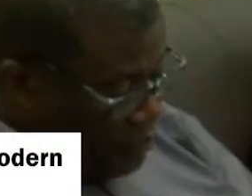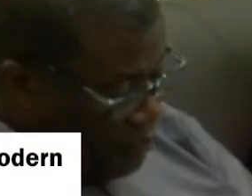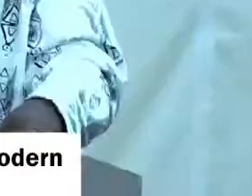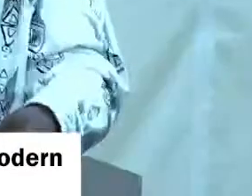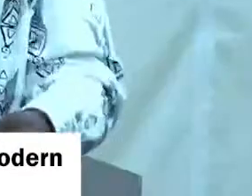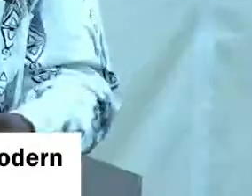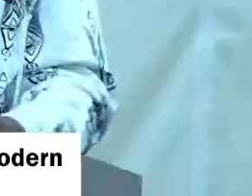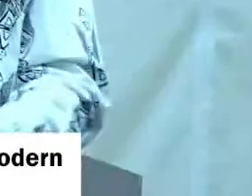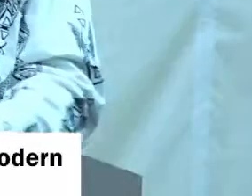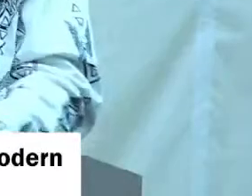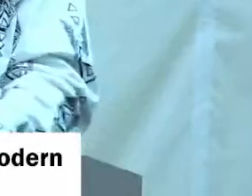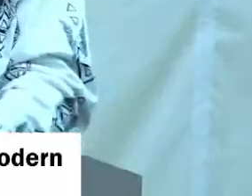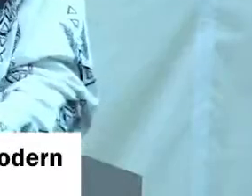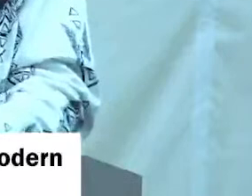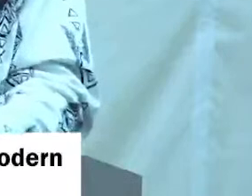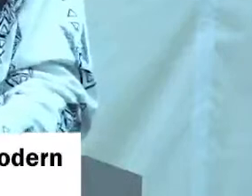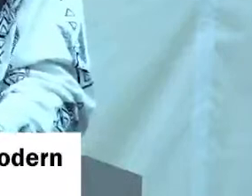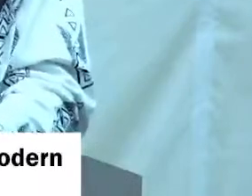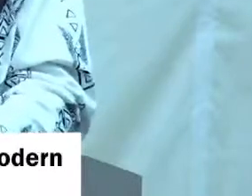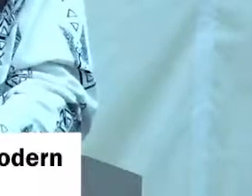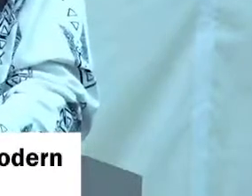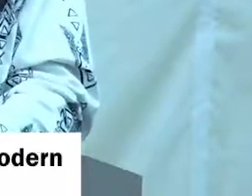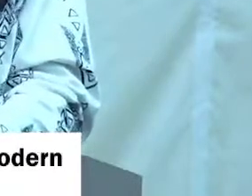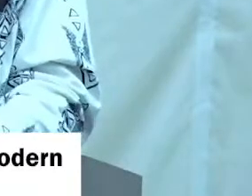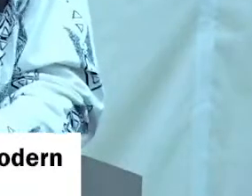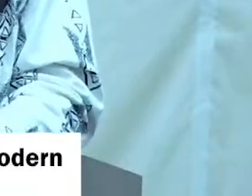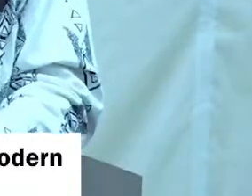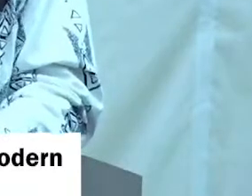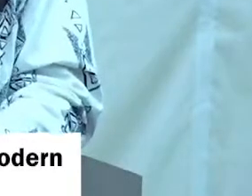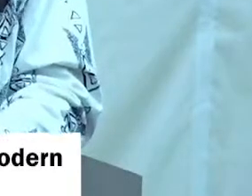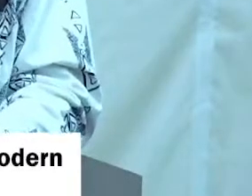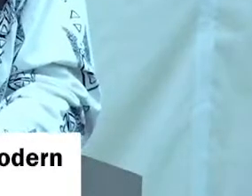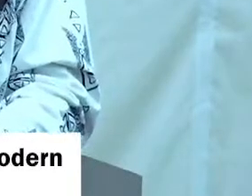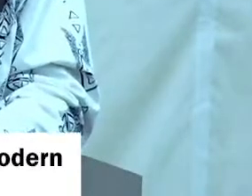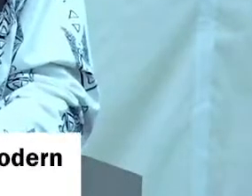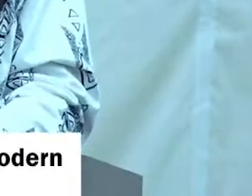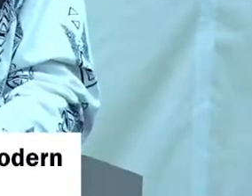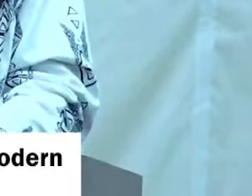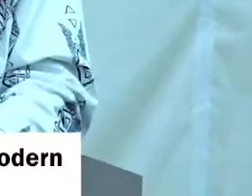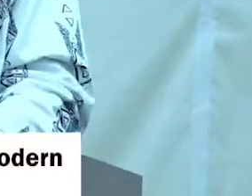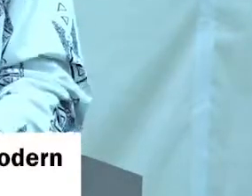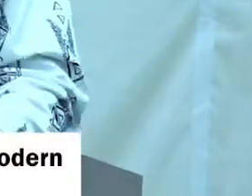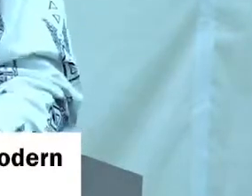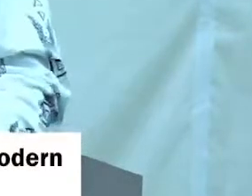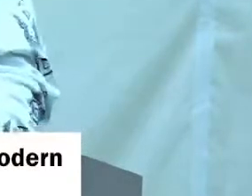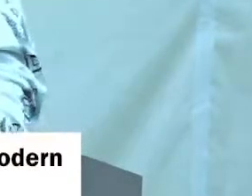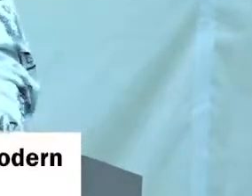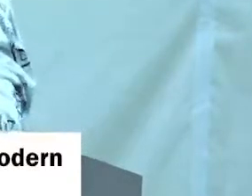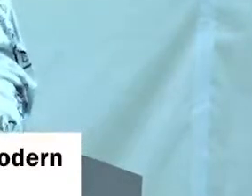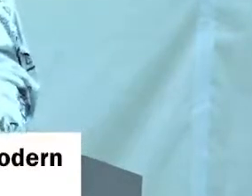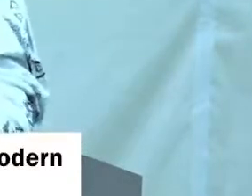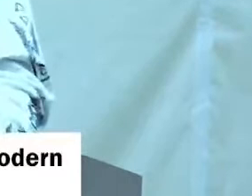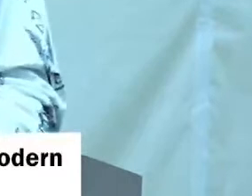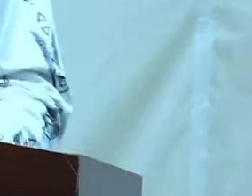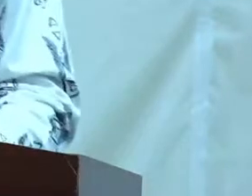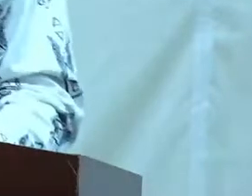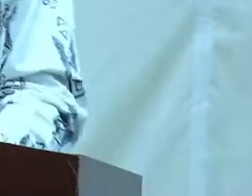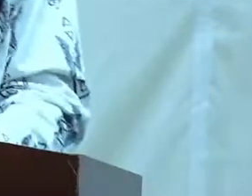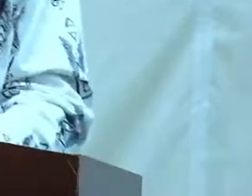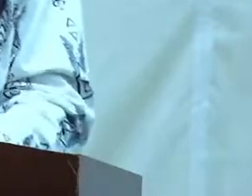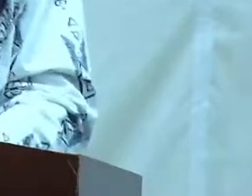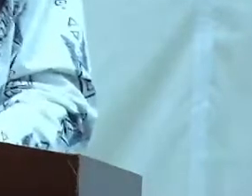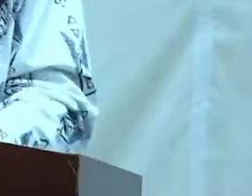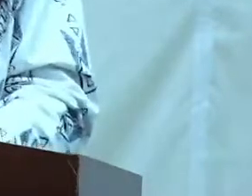Therefore, ladies and gentlemen, it is with great pride and humility that I wholeheartedly accept